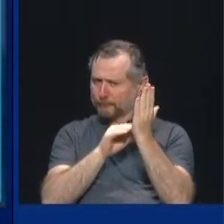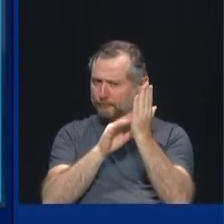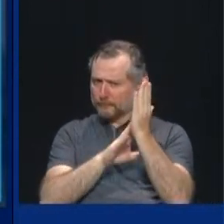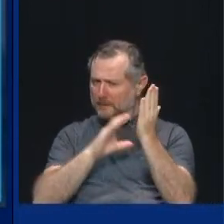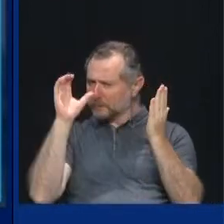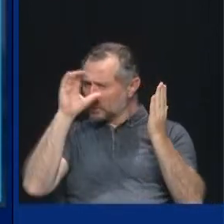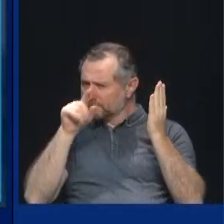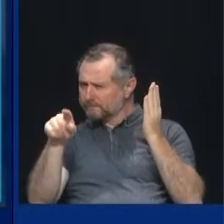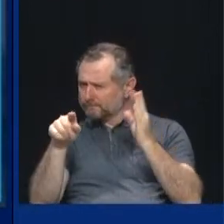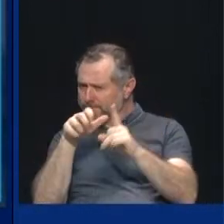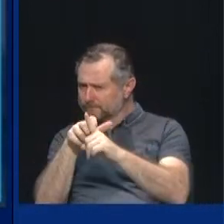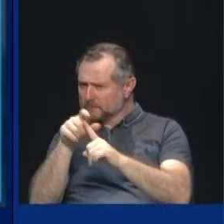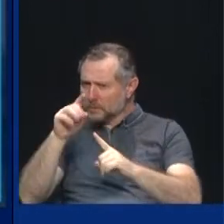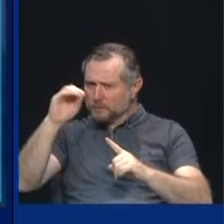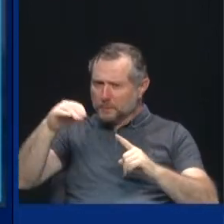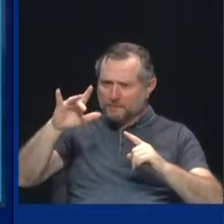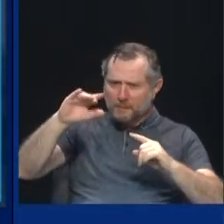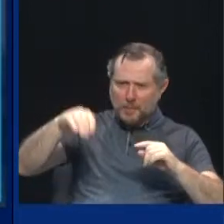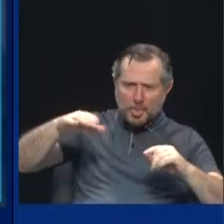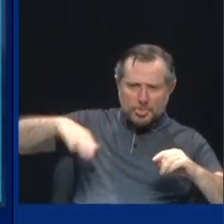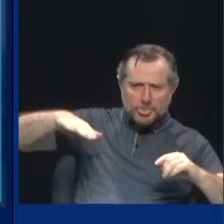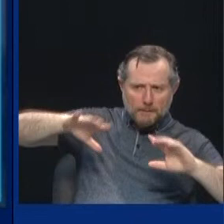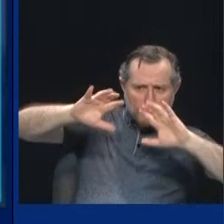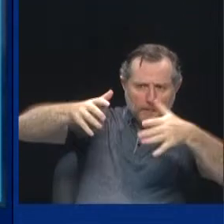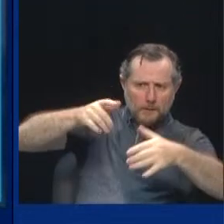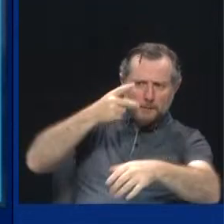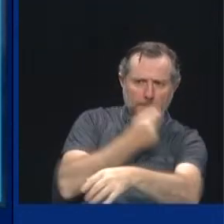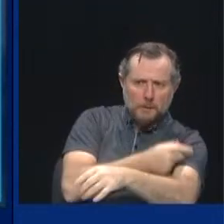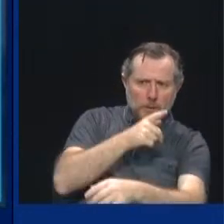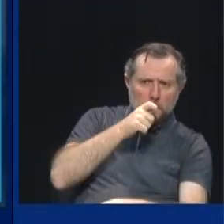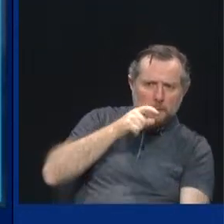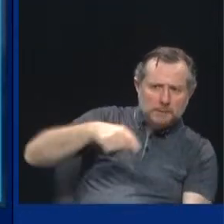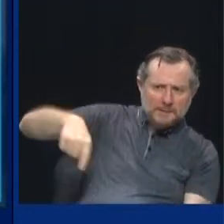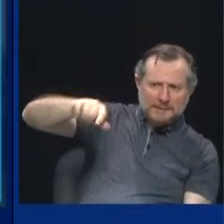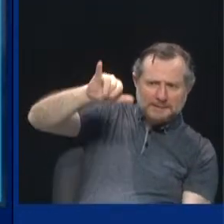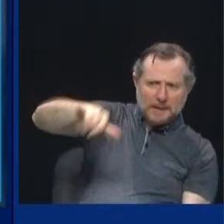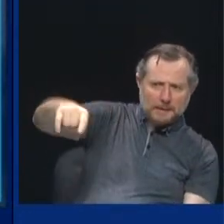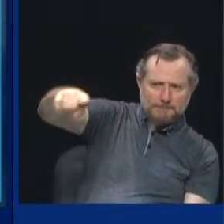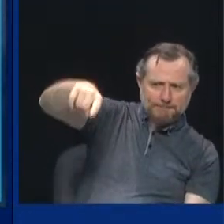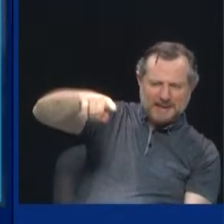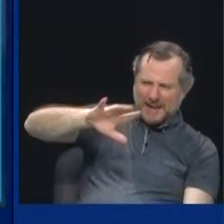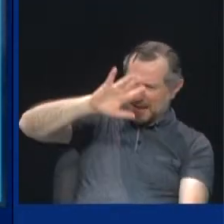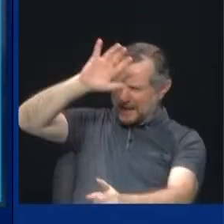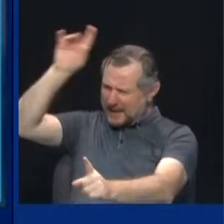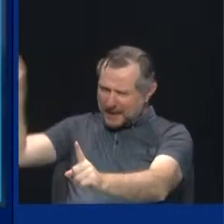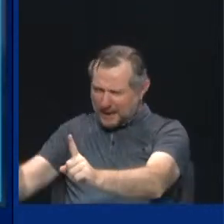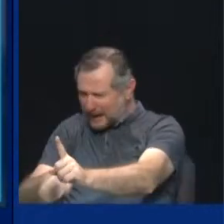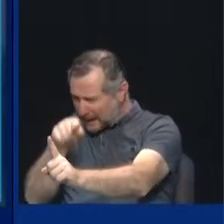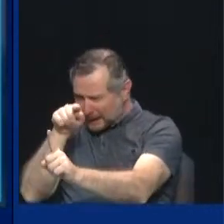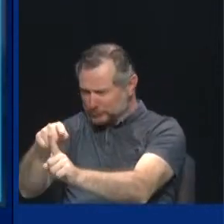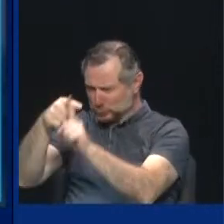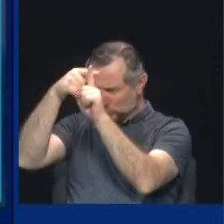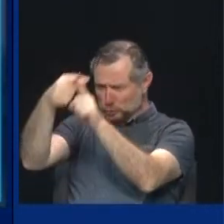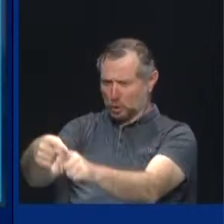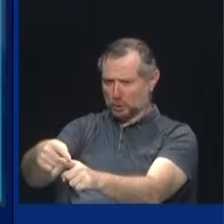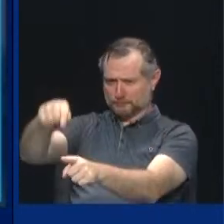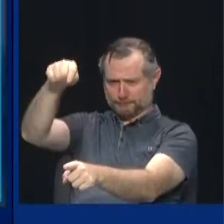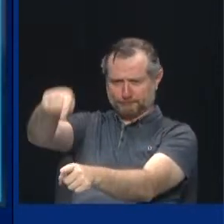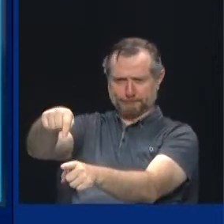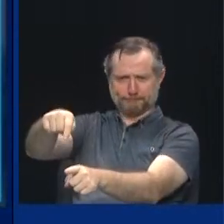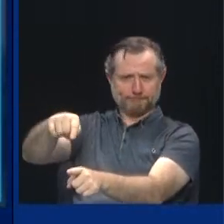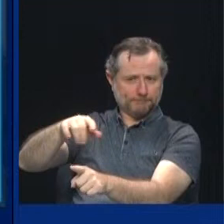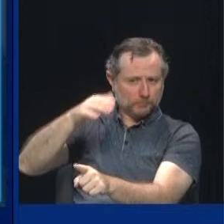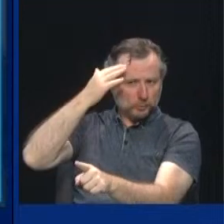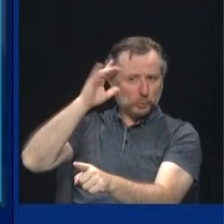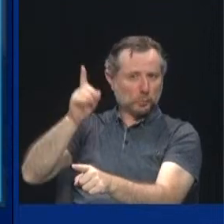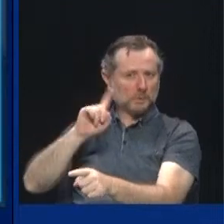that has been unvaccinated. Target that population and target it in areas where you're seeing